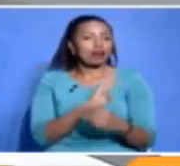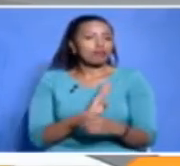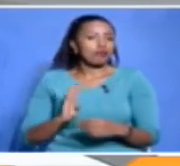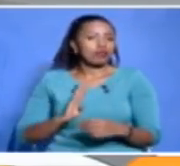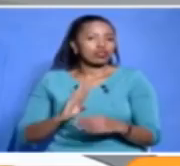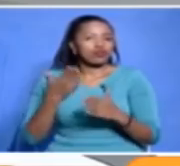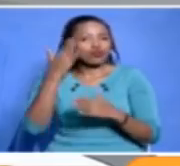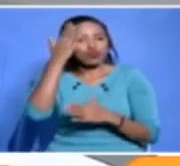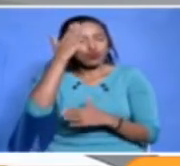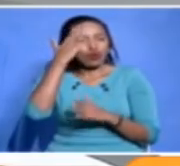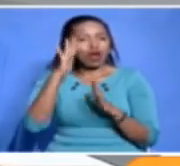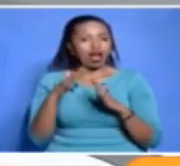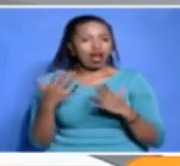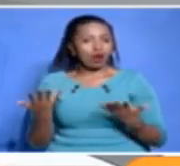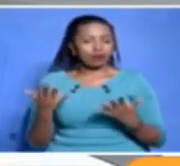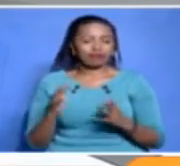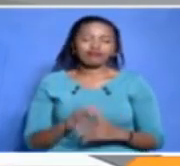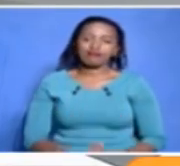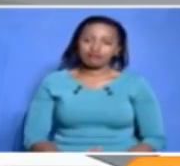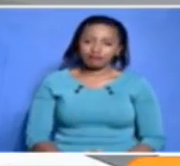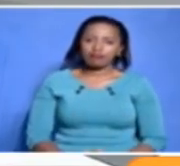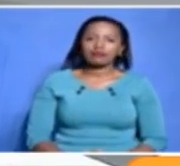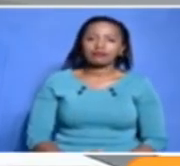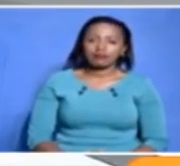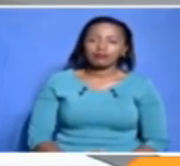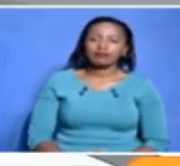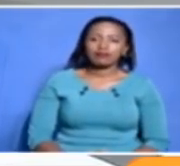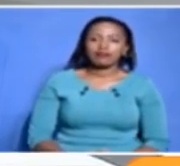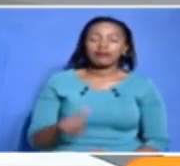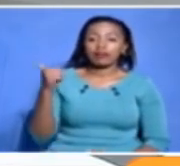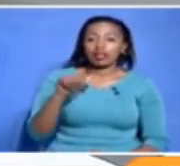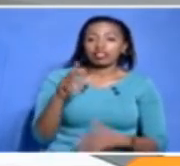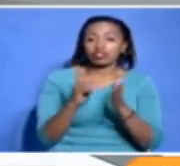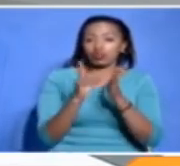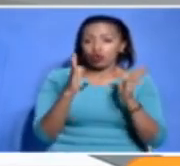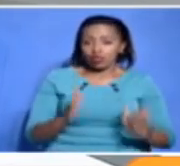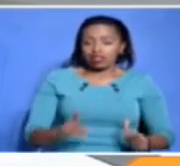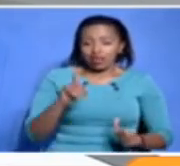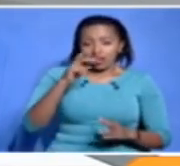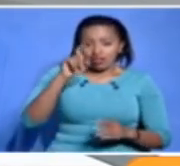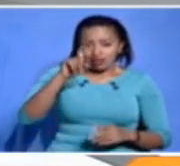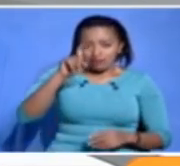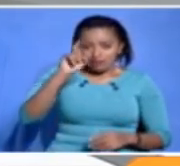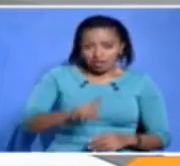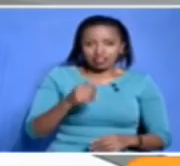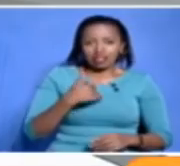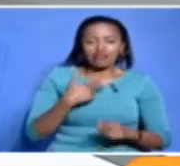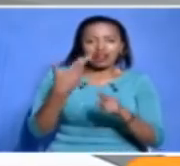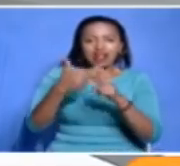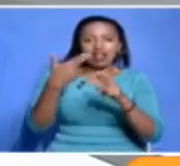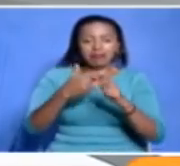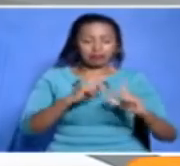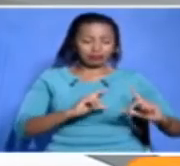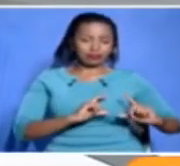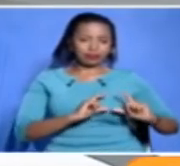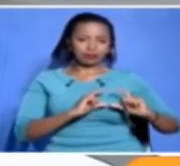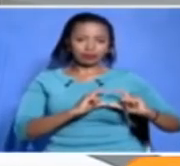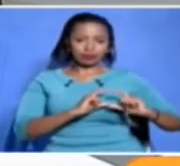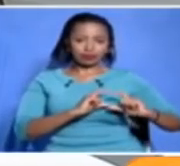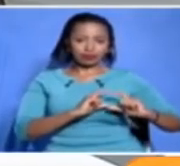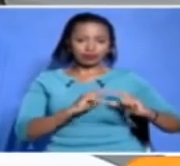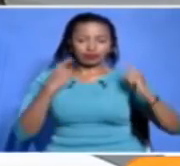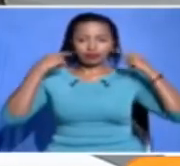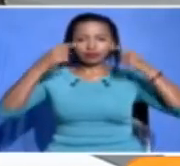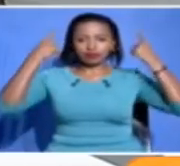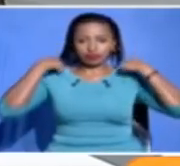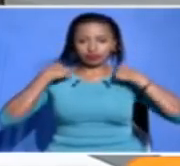starters, any doctor is supposed to have a name badge. That name badge has their name. However, it